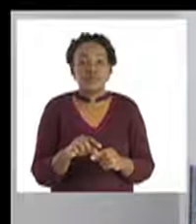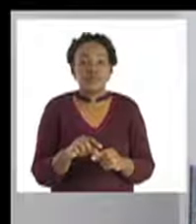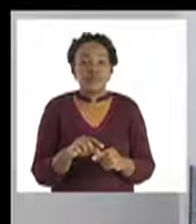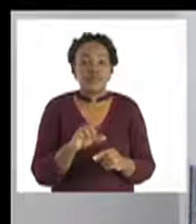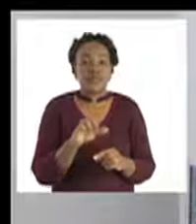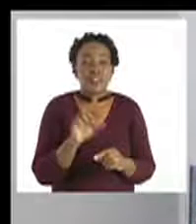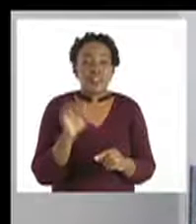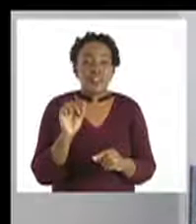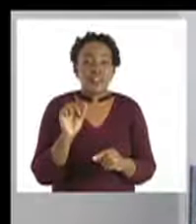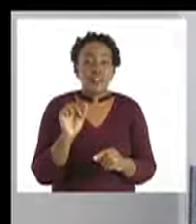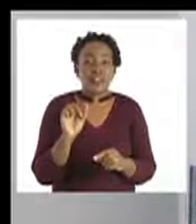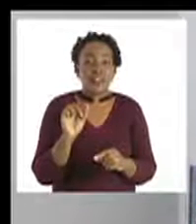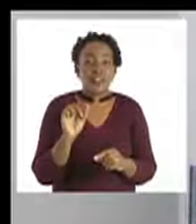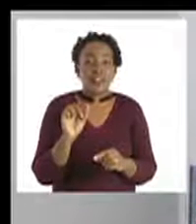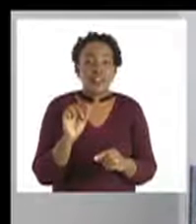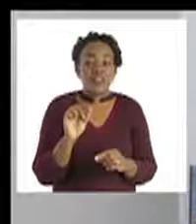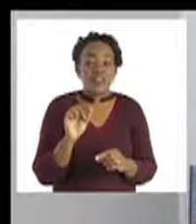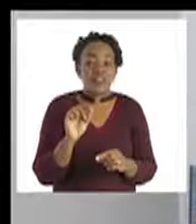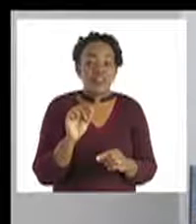the